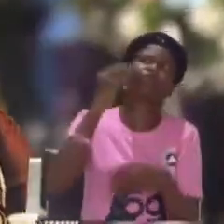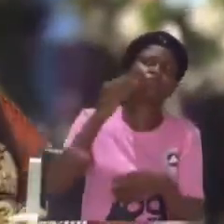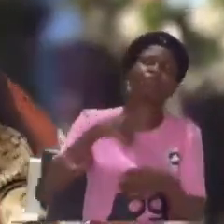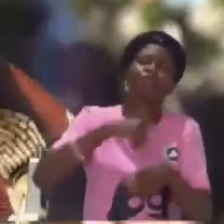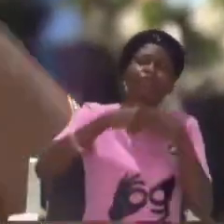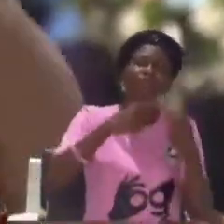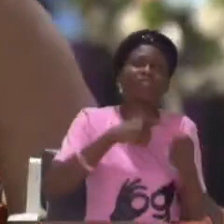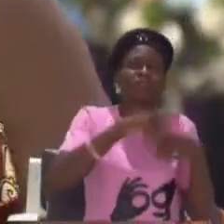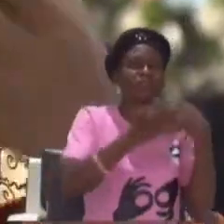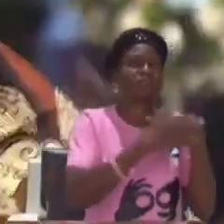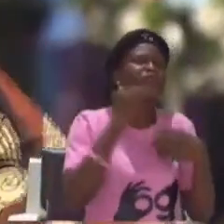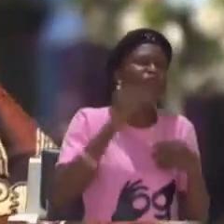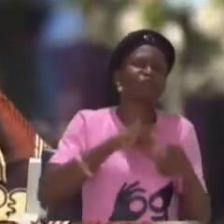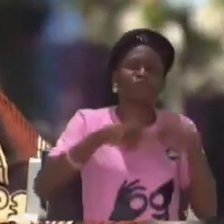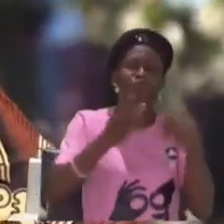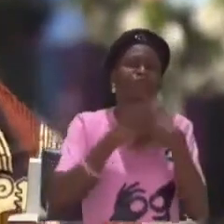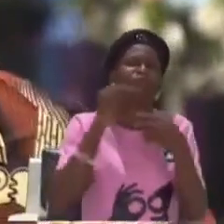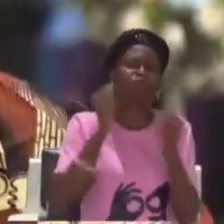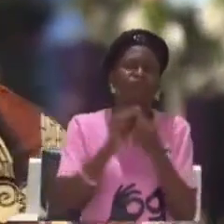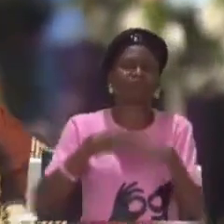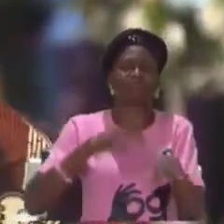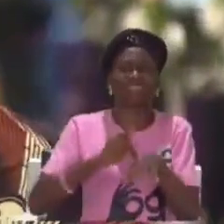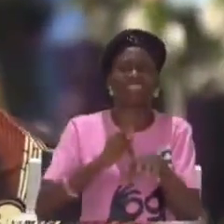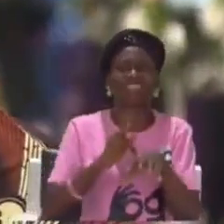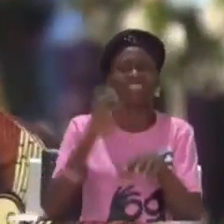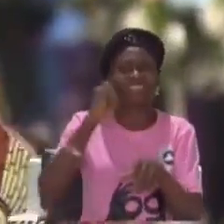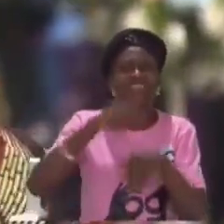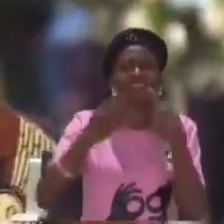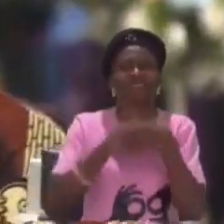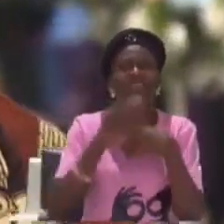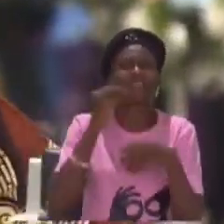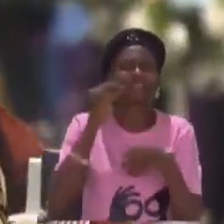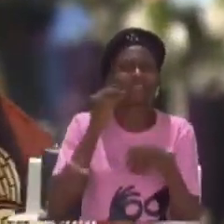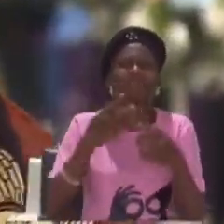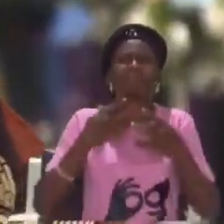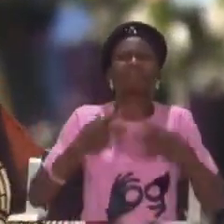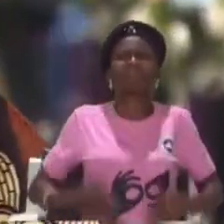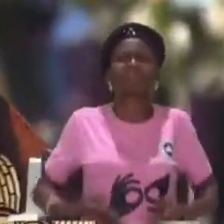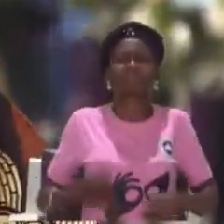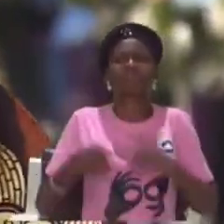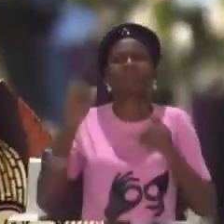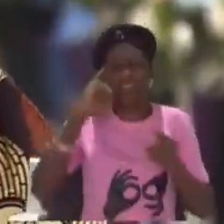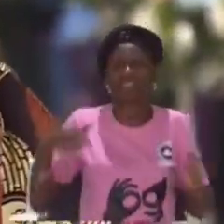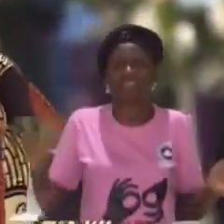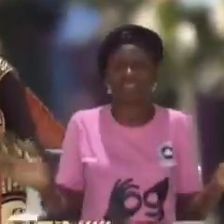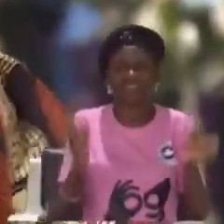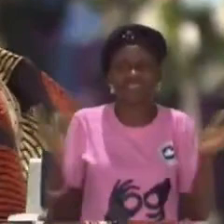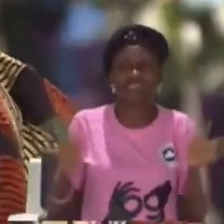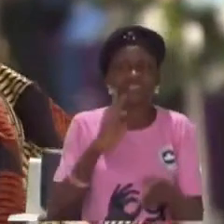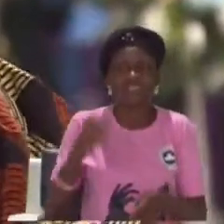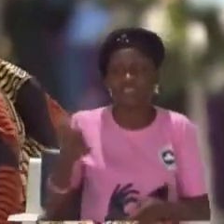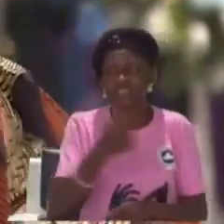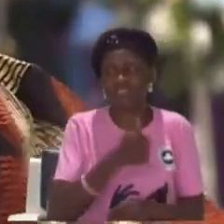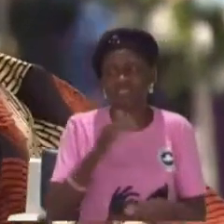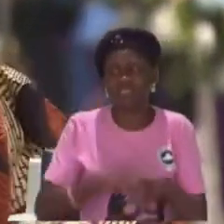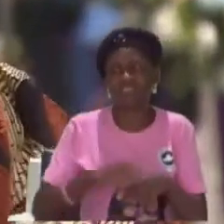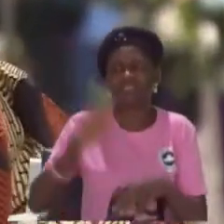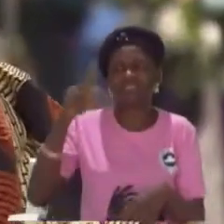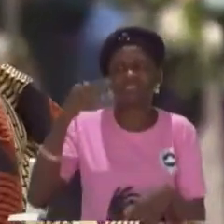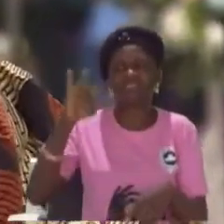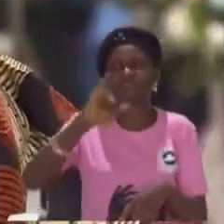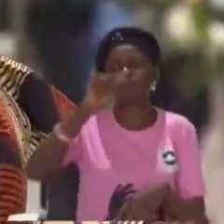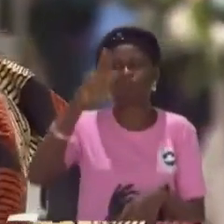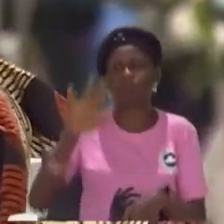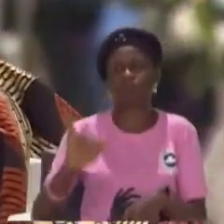legs. I went home devastated, but I was still popping myself up. On the 13th of